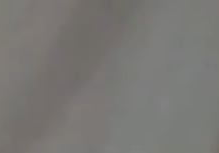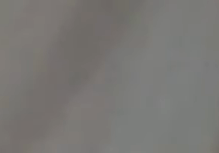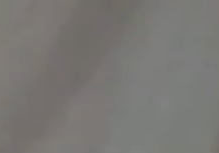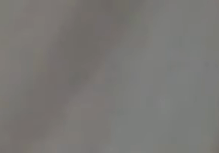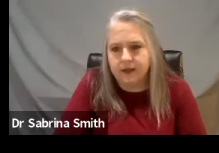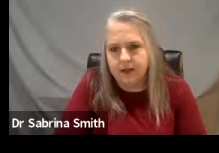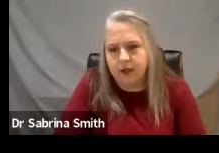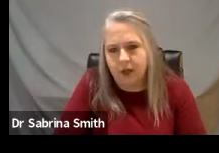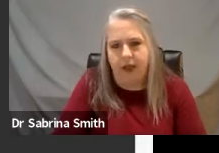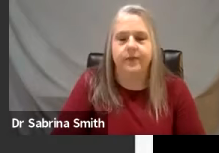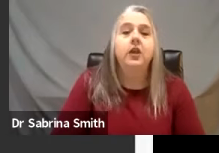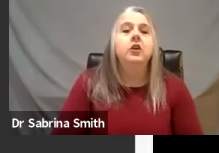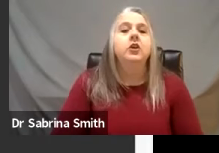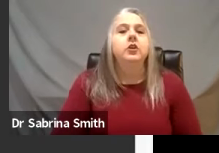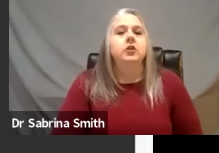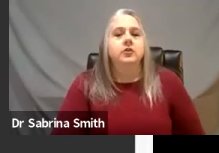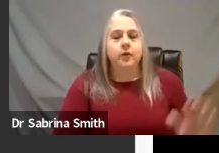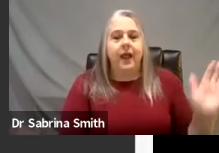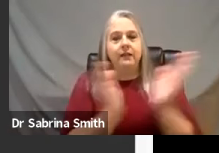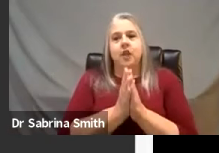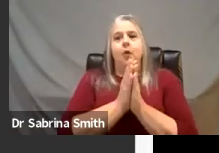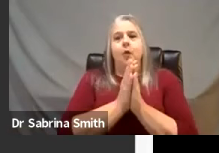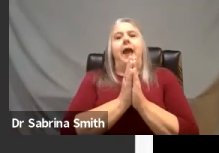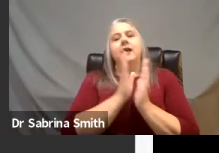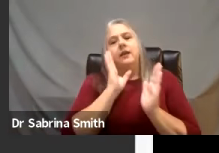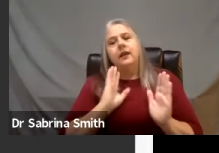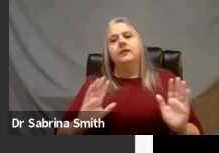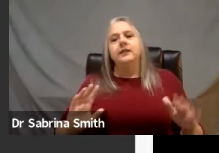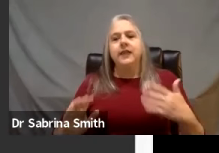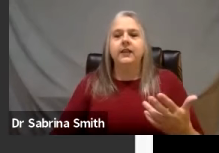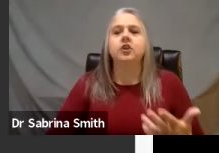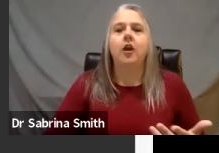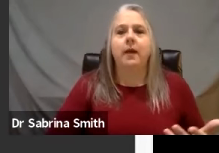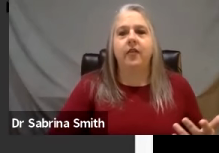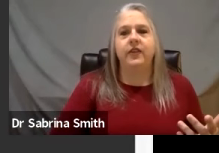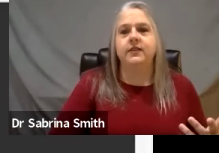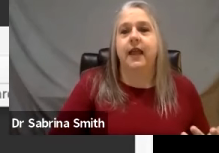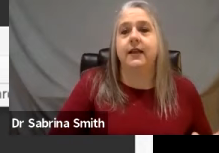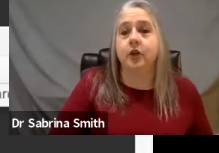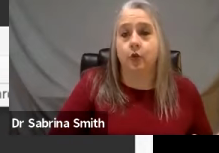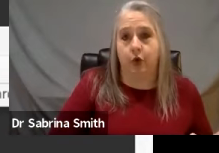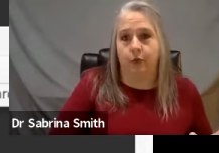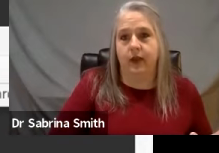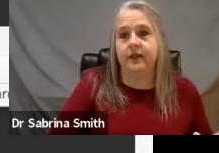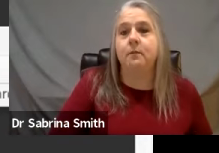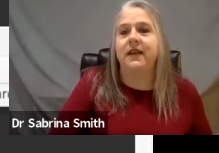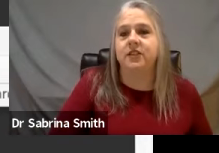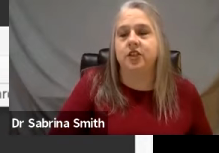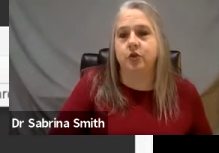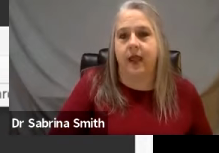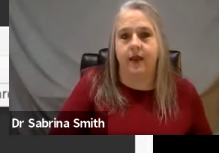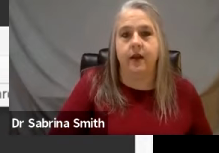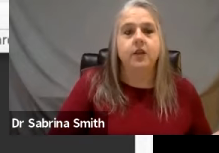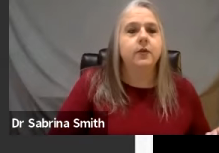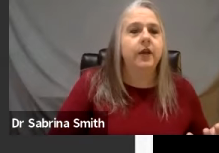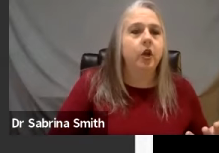Here it is. Okay. So now let's go back and let's kind of talk about this as a group, the best that